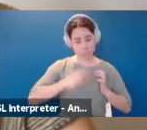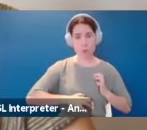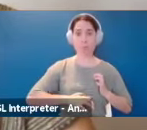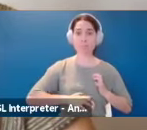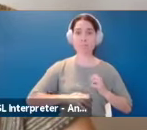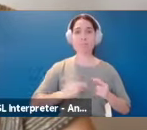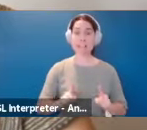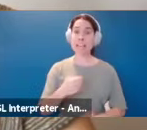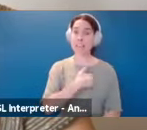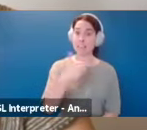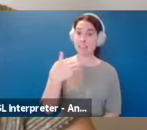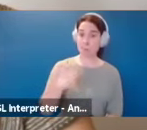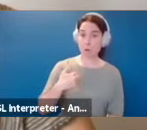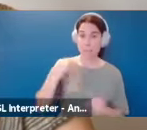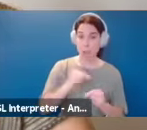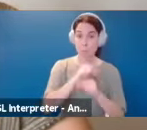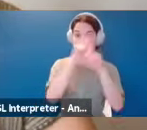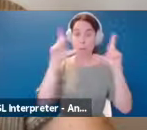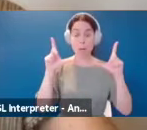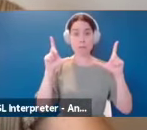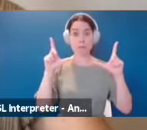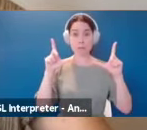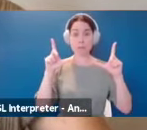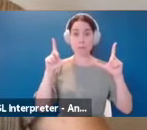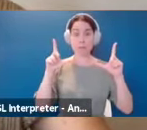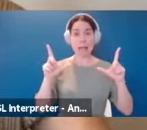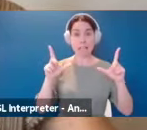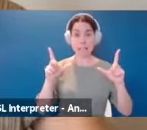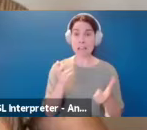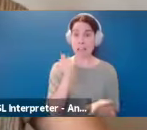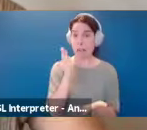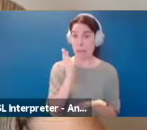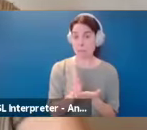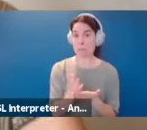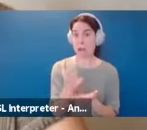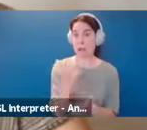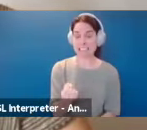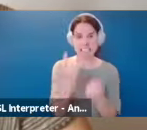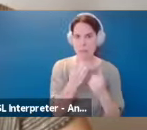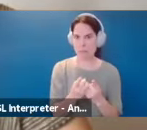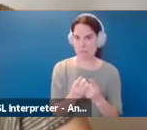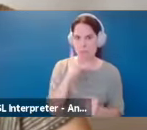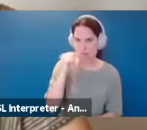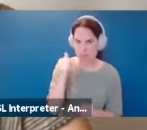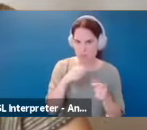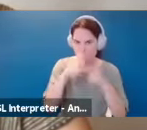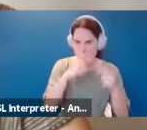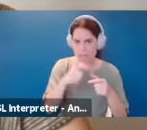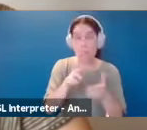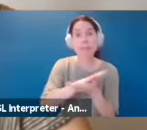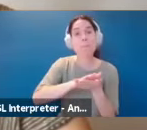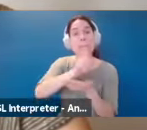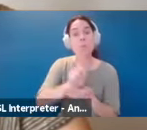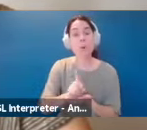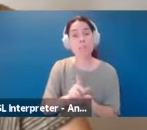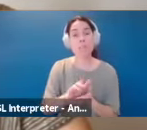nervous shit. Literally, right? So, it's like my nervous system has been conditioned in a particular way and